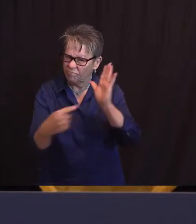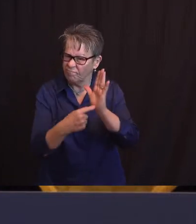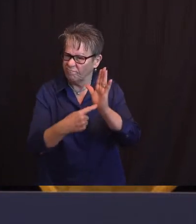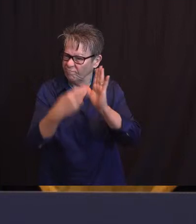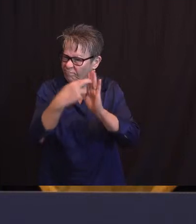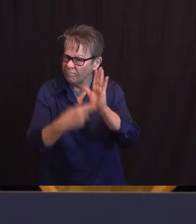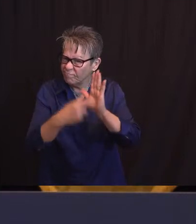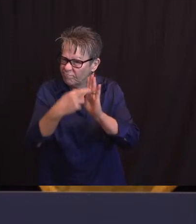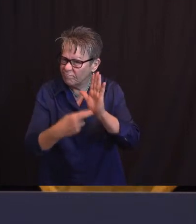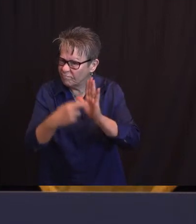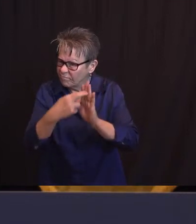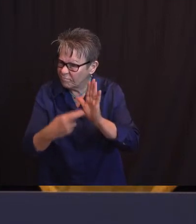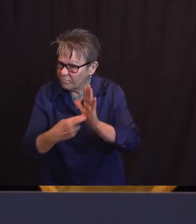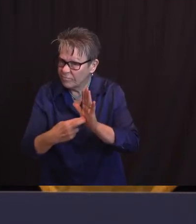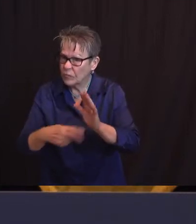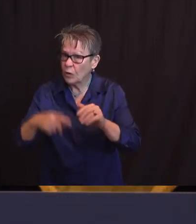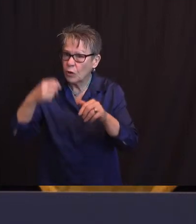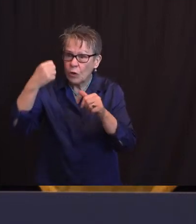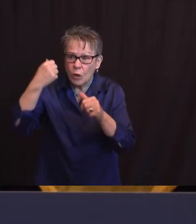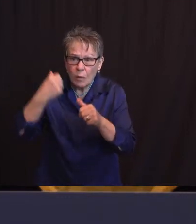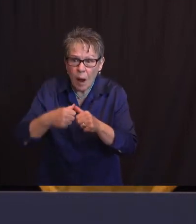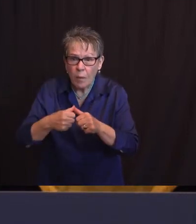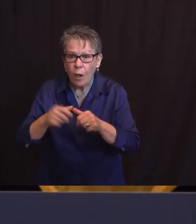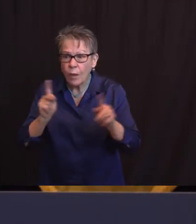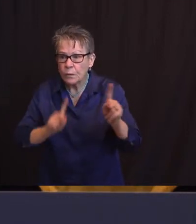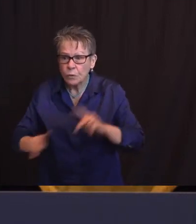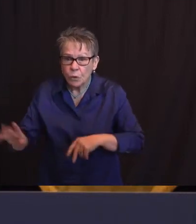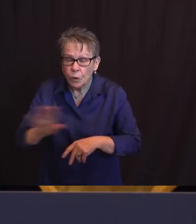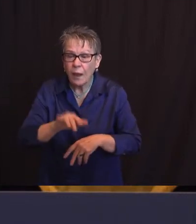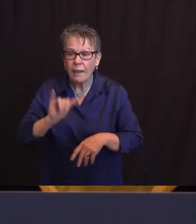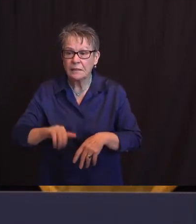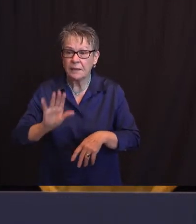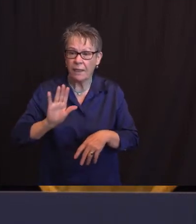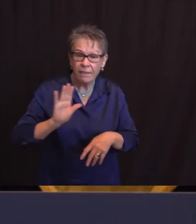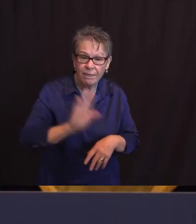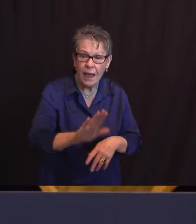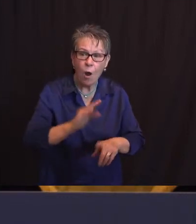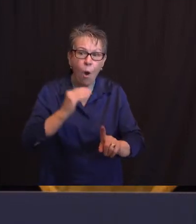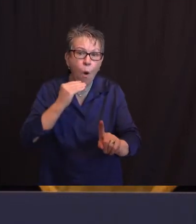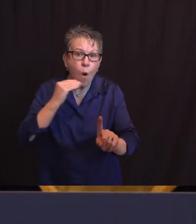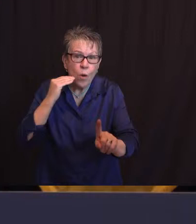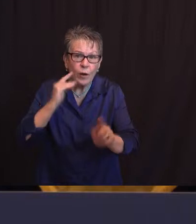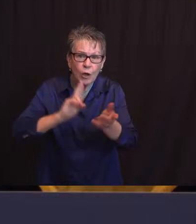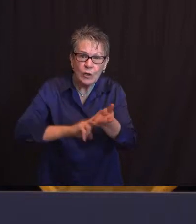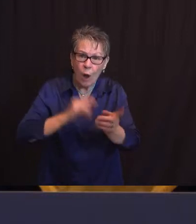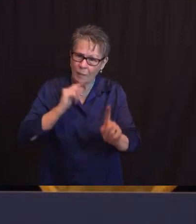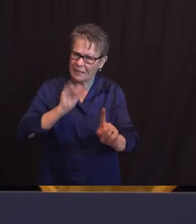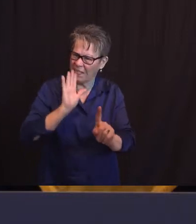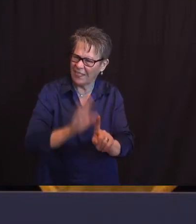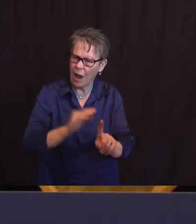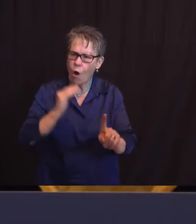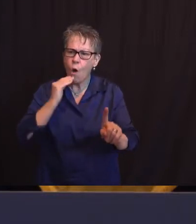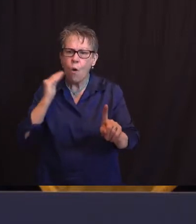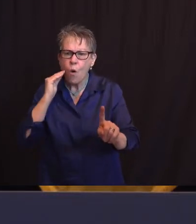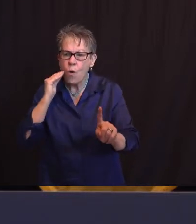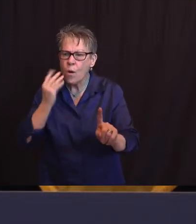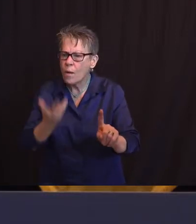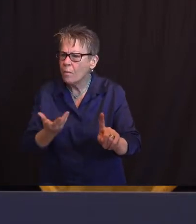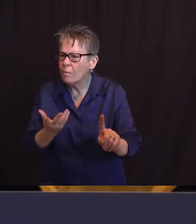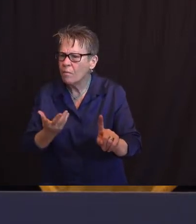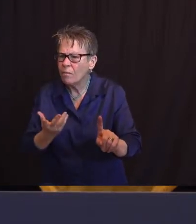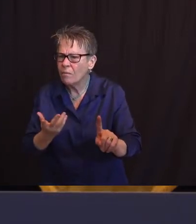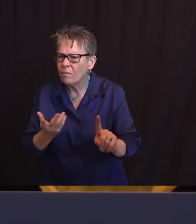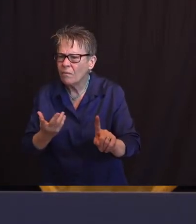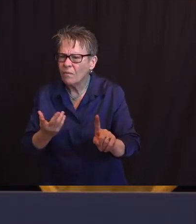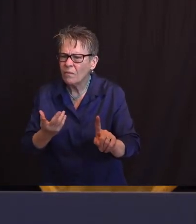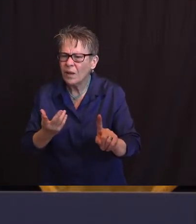folks' residences. Judy reminded us of that in early April of last year. This is not like we were taking people out of hospitals and trying